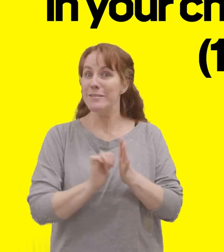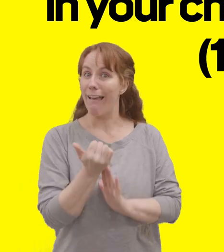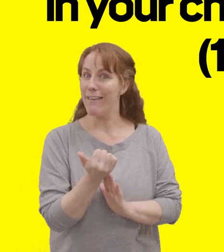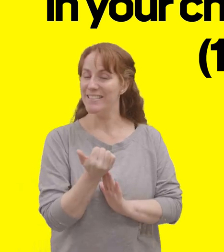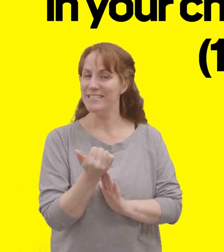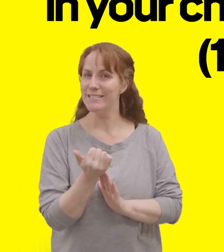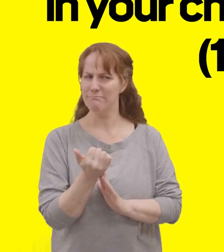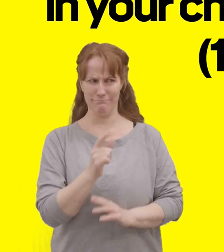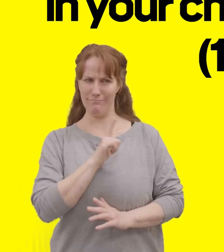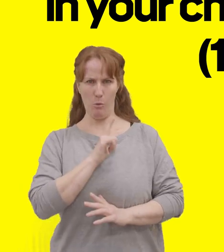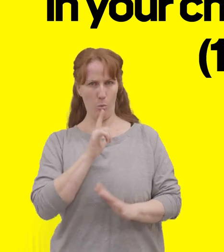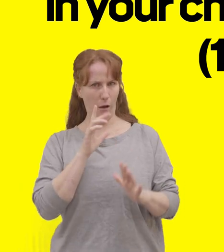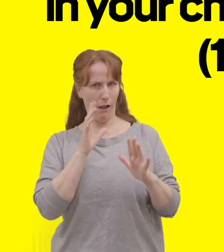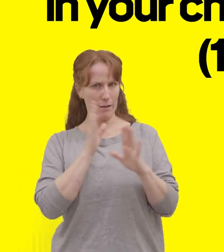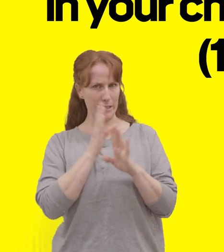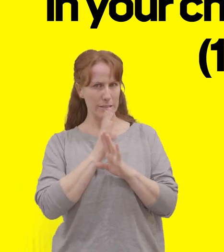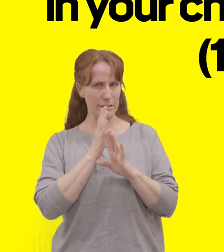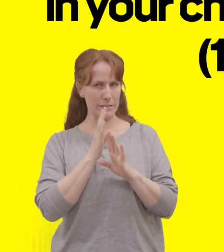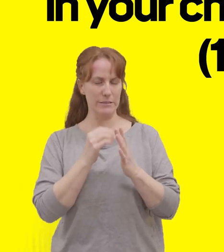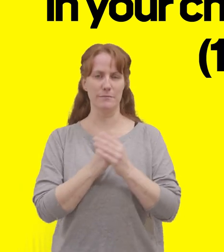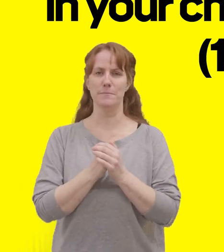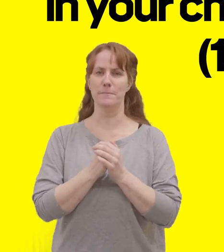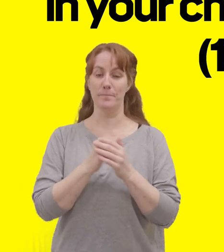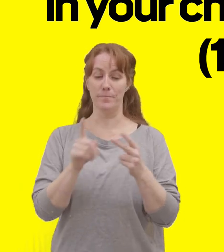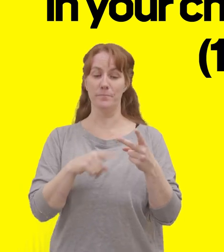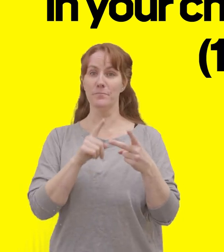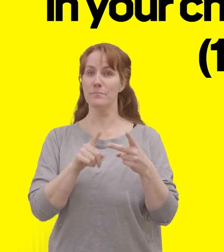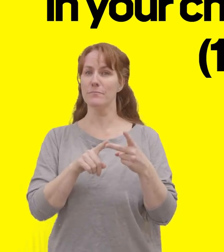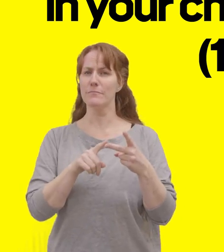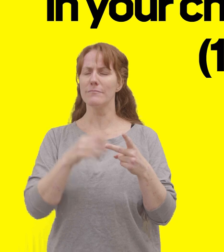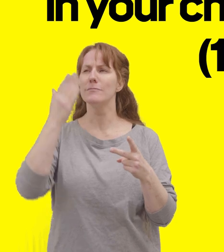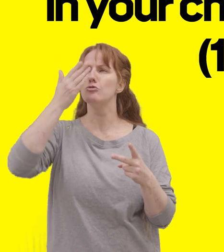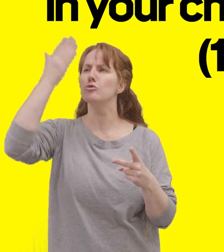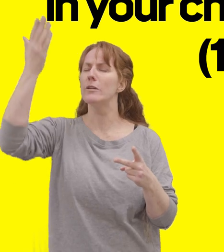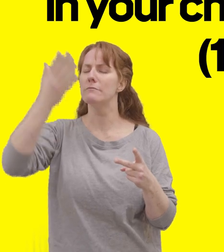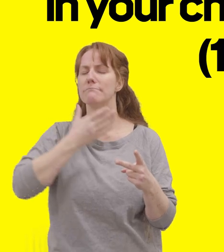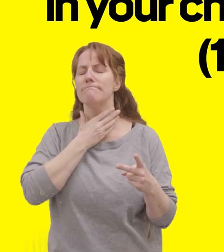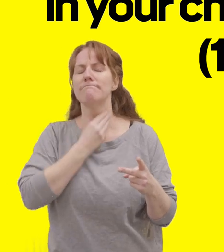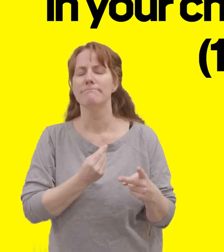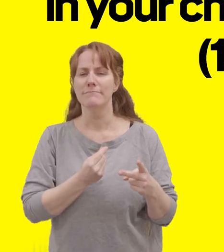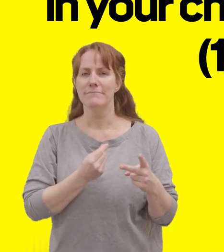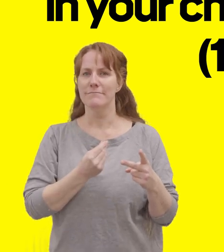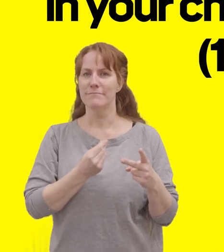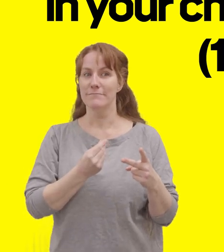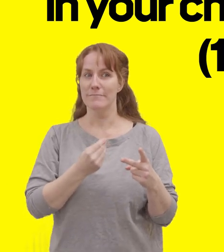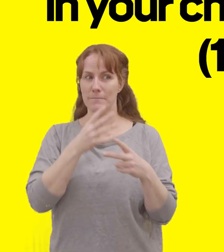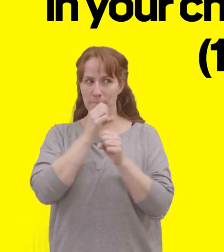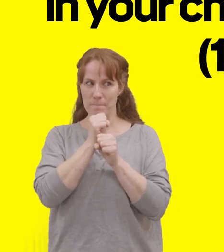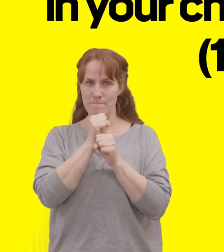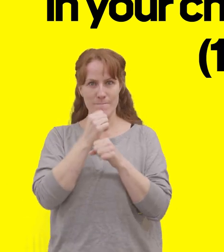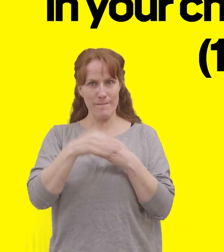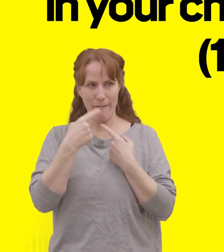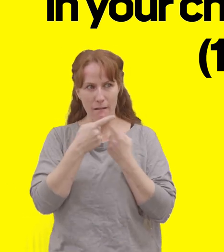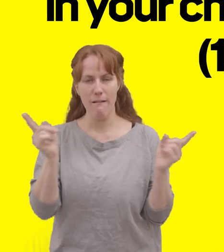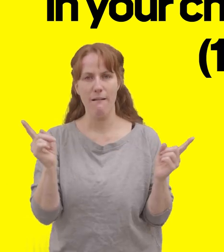hidden talent? Why do they keep it a secret? 2, what dreams or desires do they have that they've never